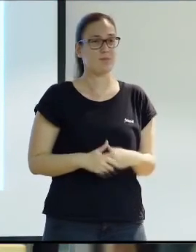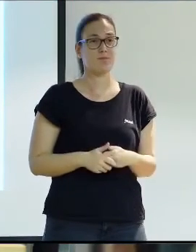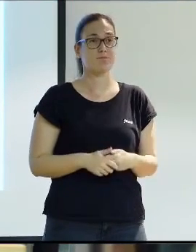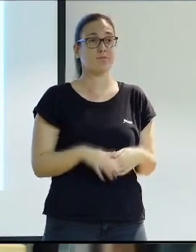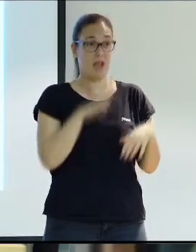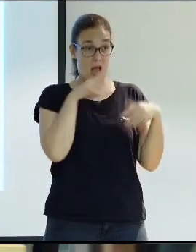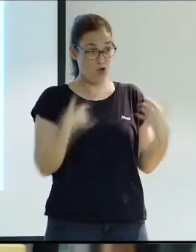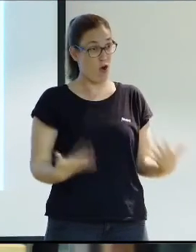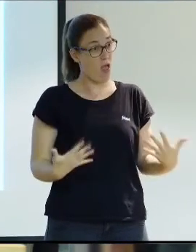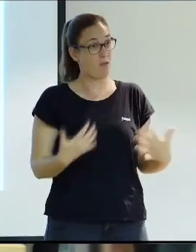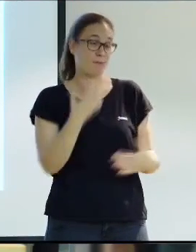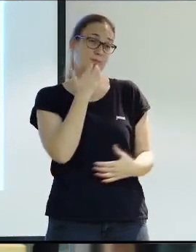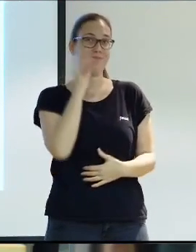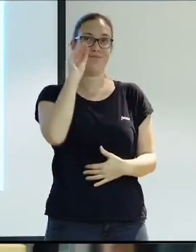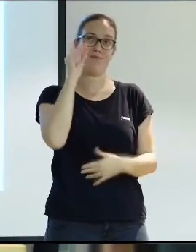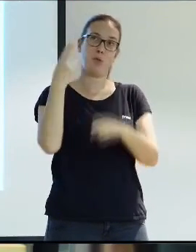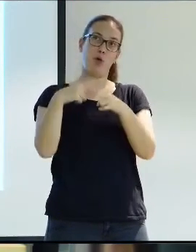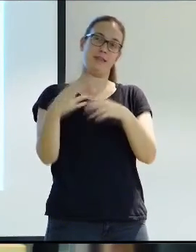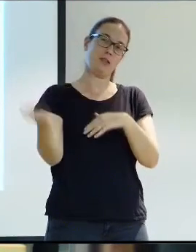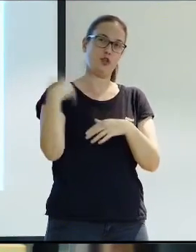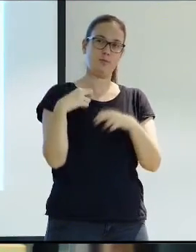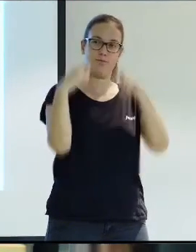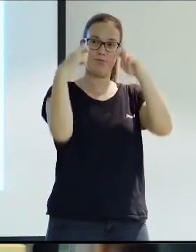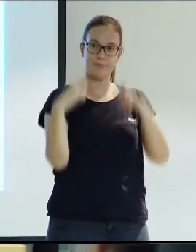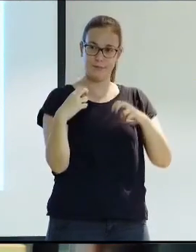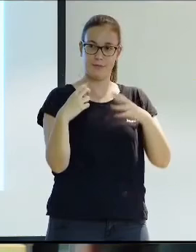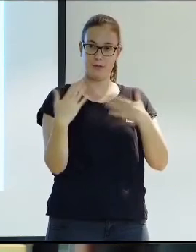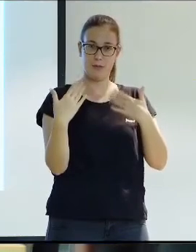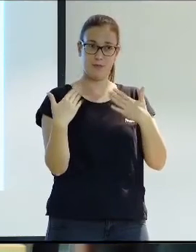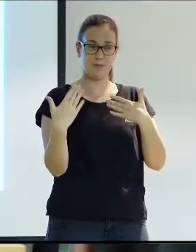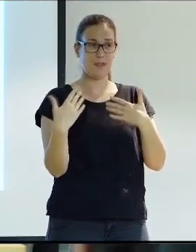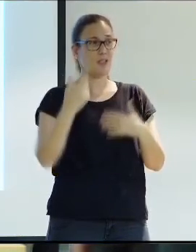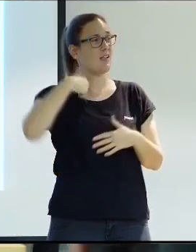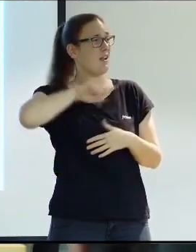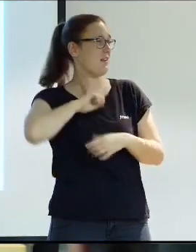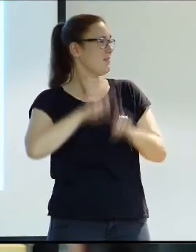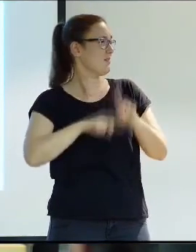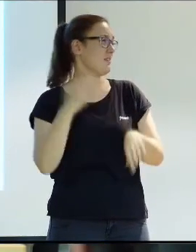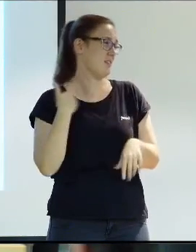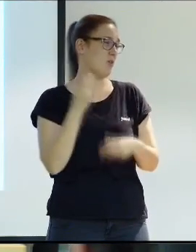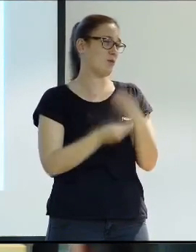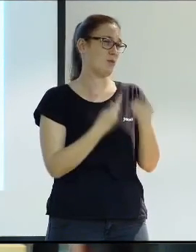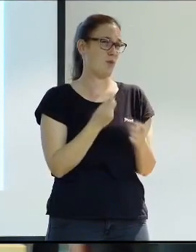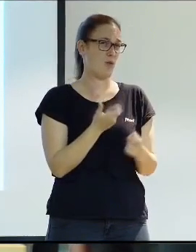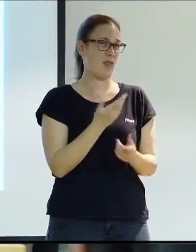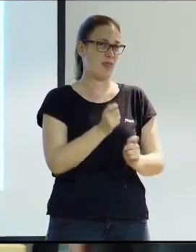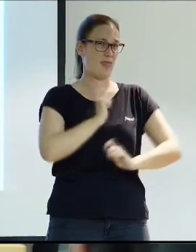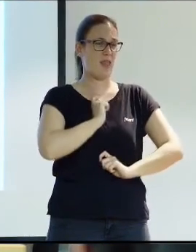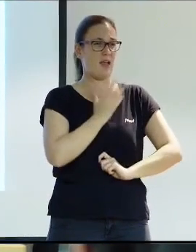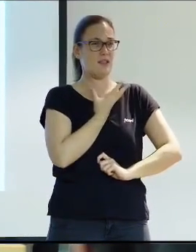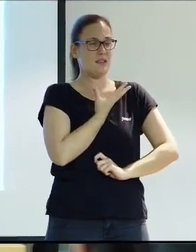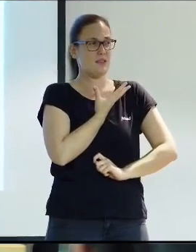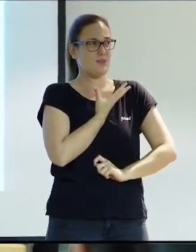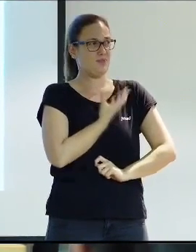But then with meeting with politicians, often we've met with politicians, and the result is